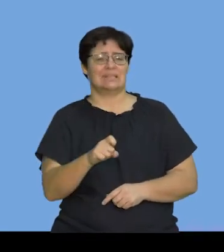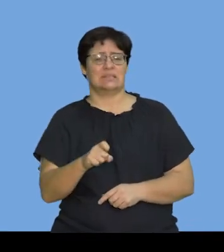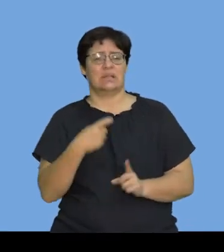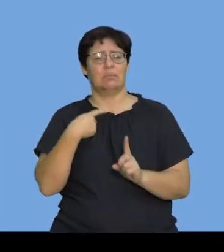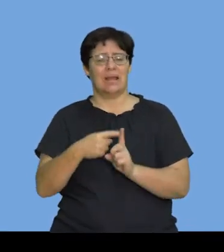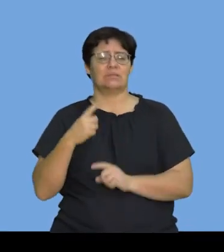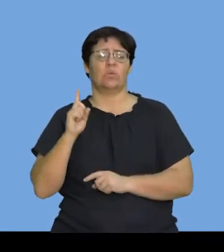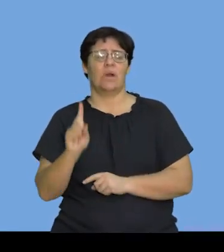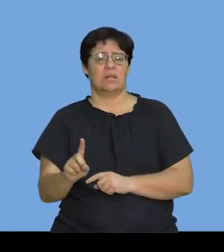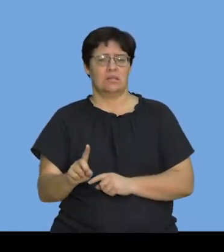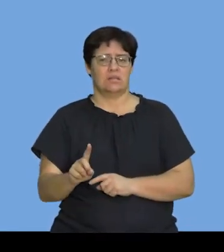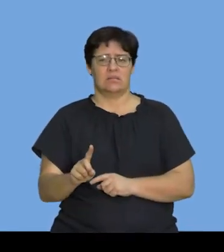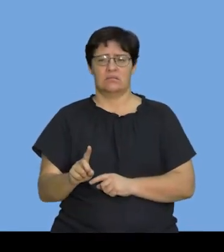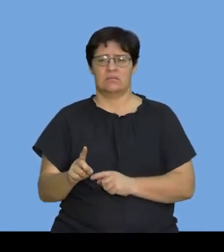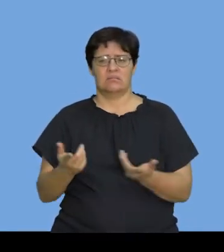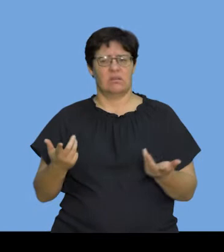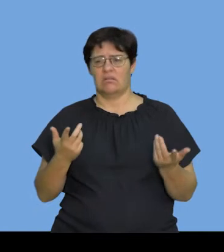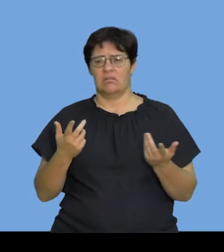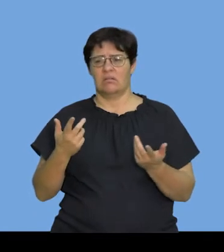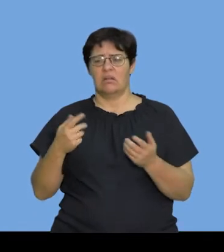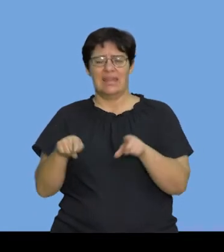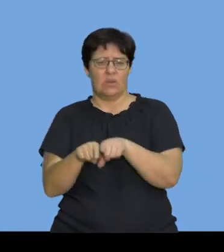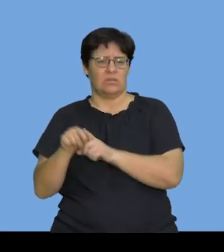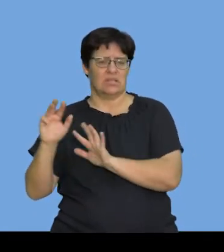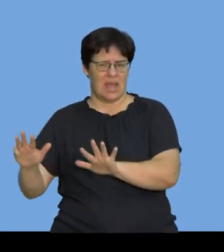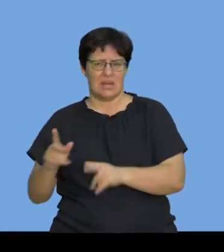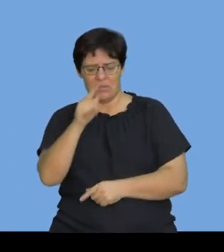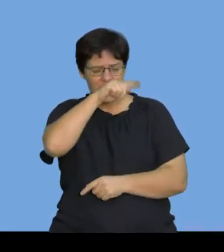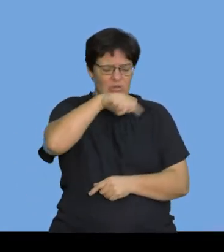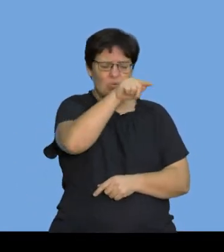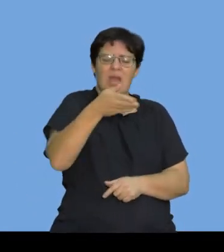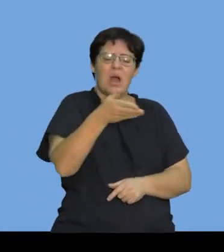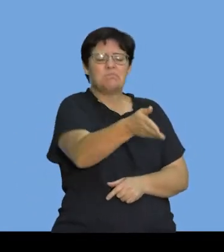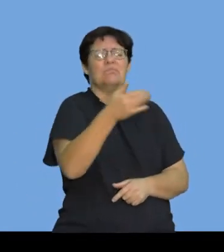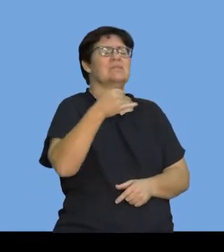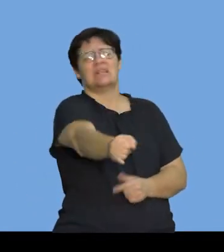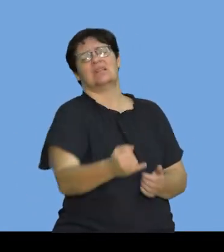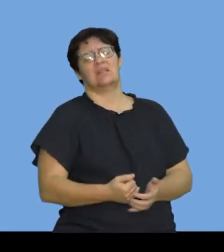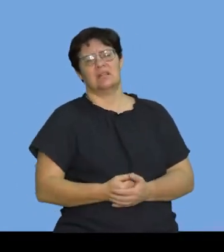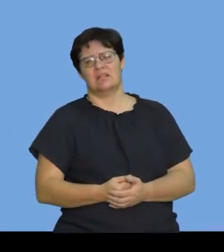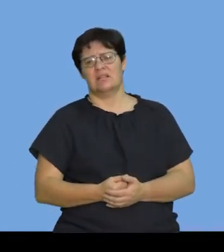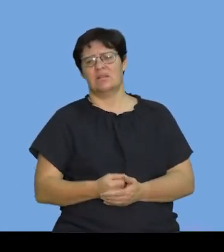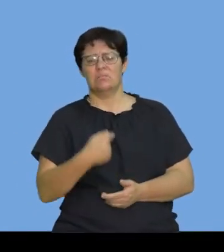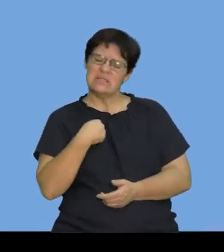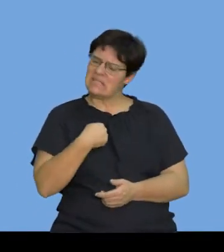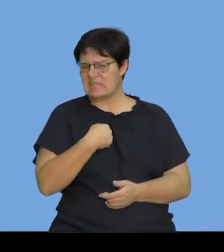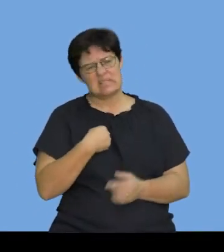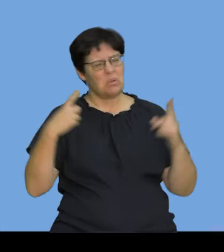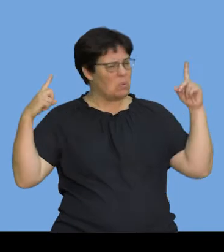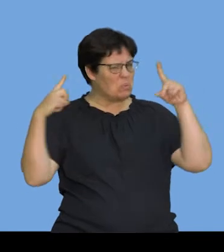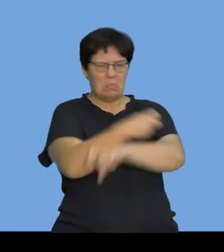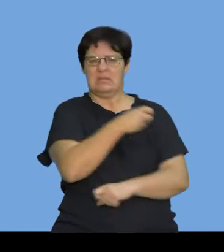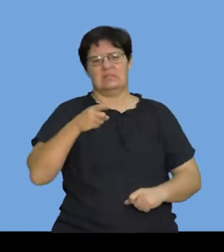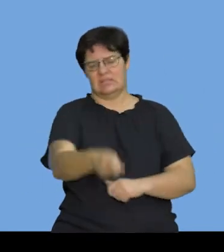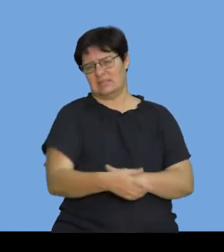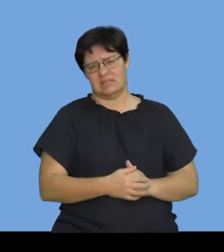equal to 9. So the square root is still there. So meaning you still have something that is a bit complex to deal with. So